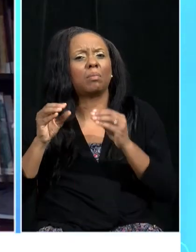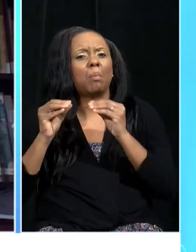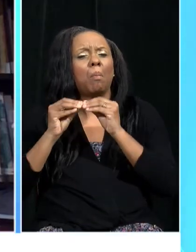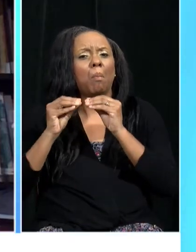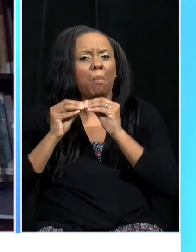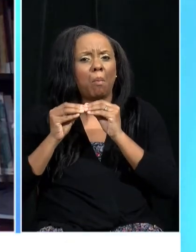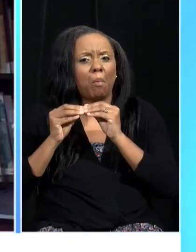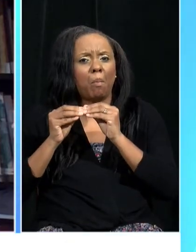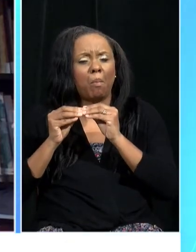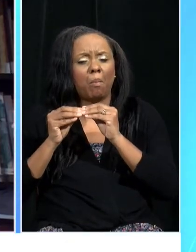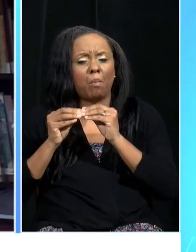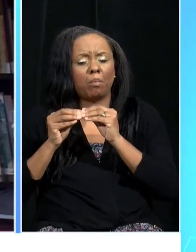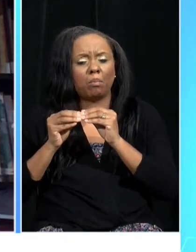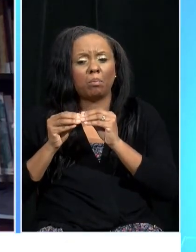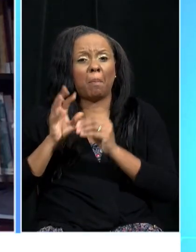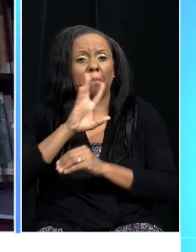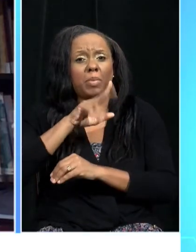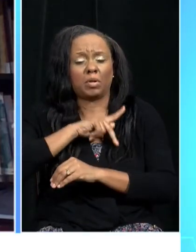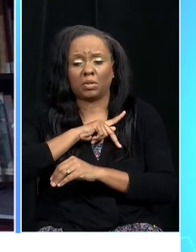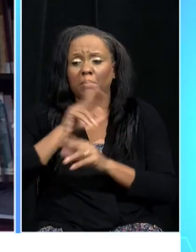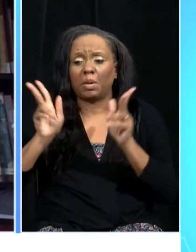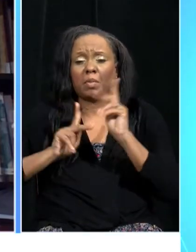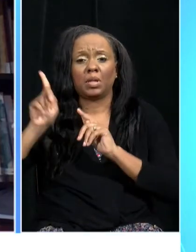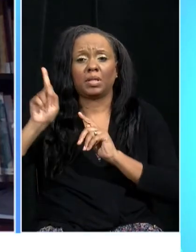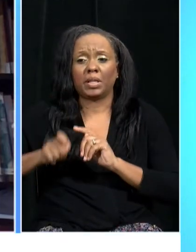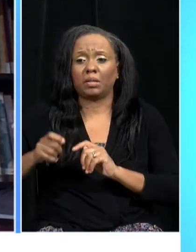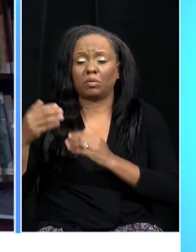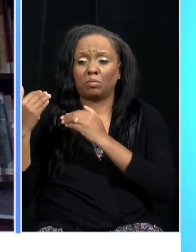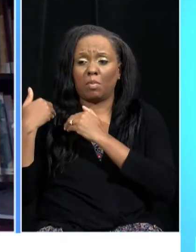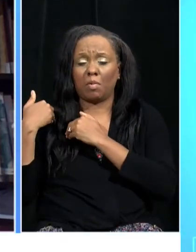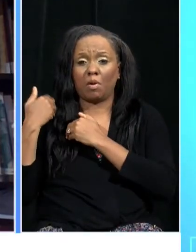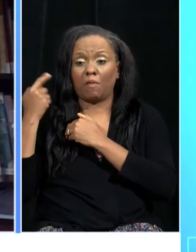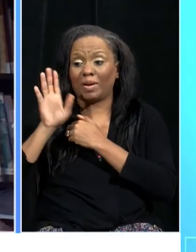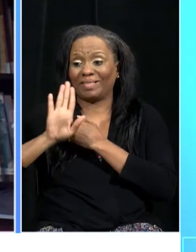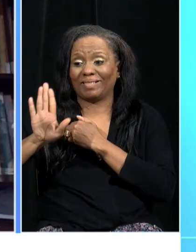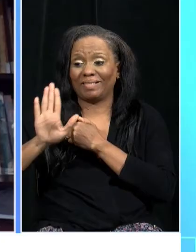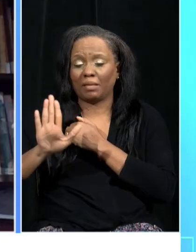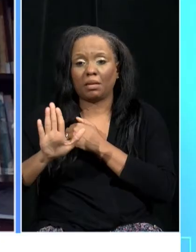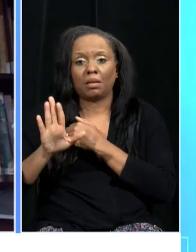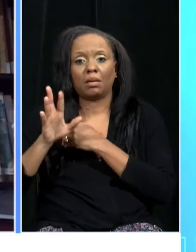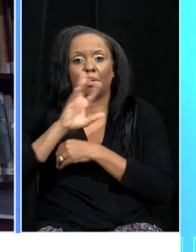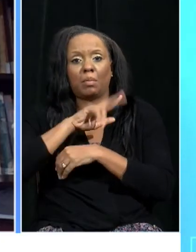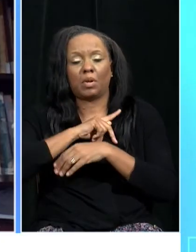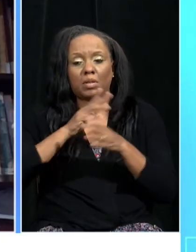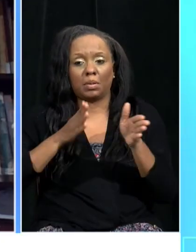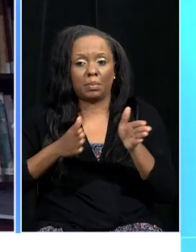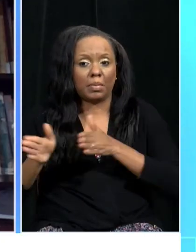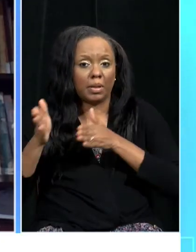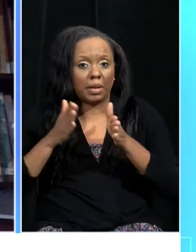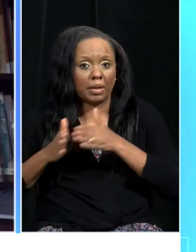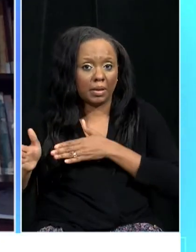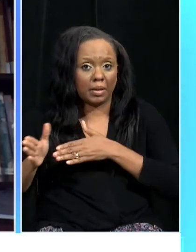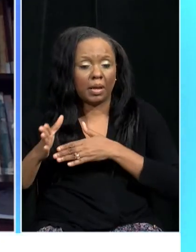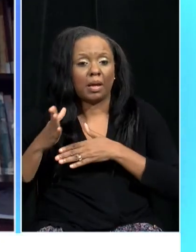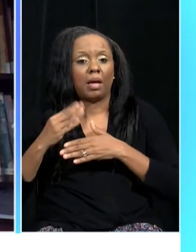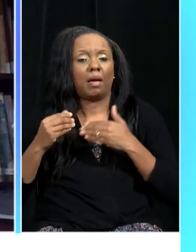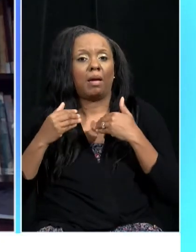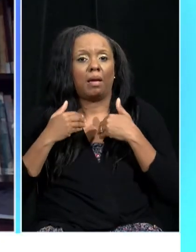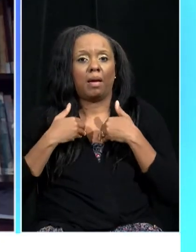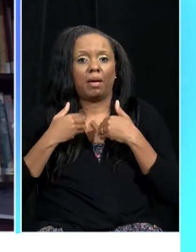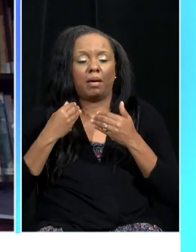of their own financial planning and preparing for retirement, and just seeking to build wealth